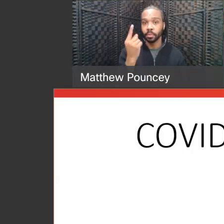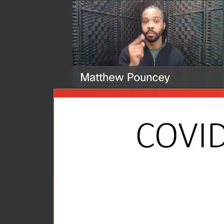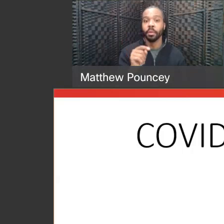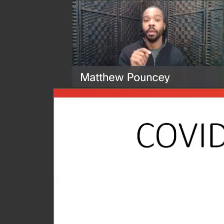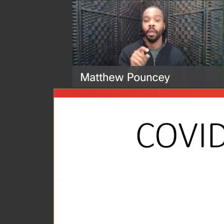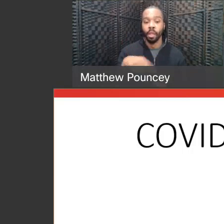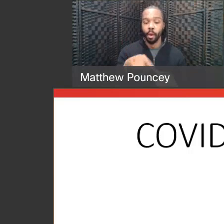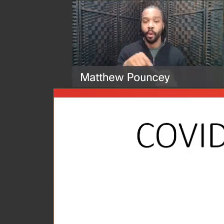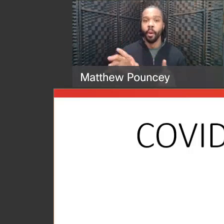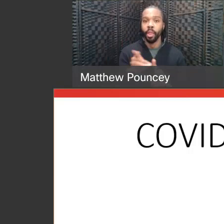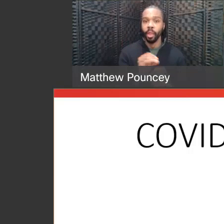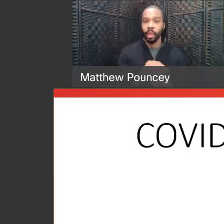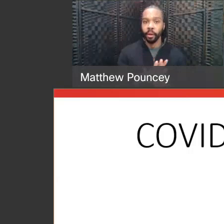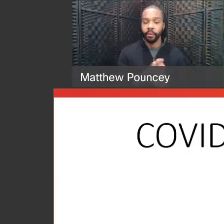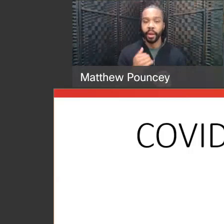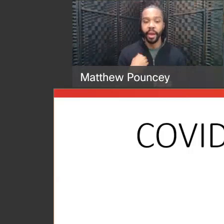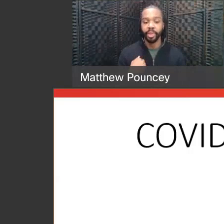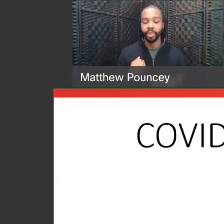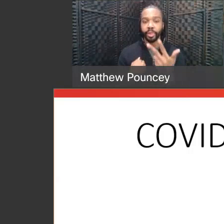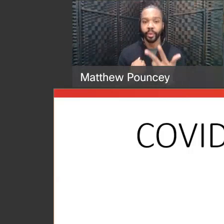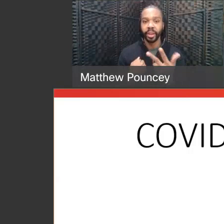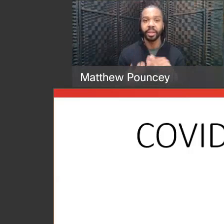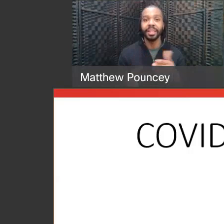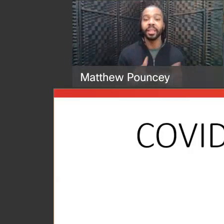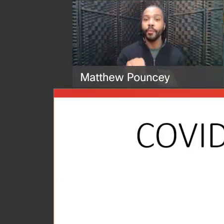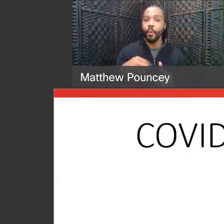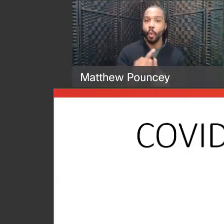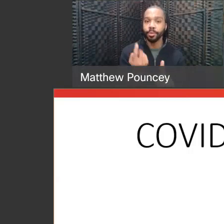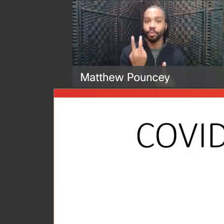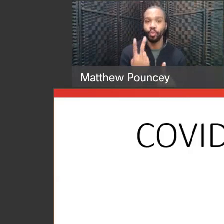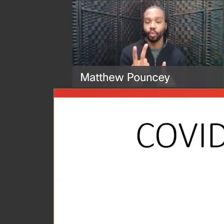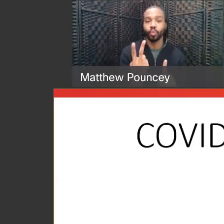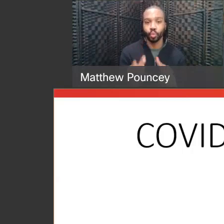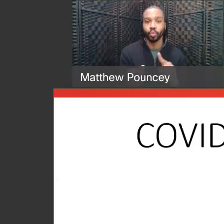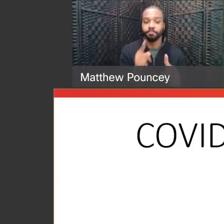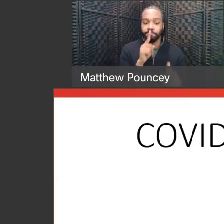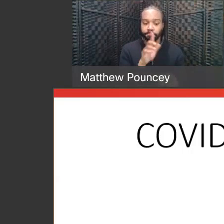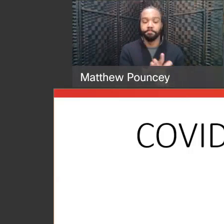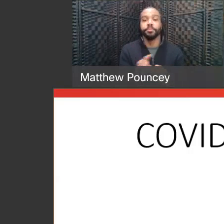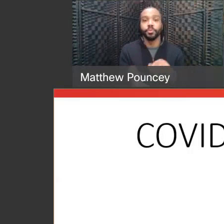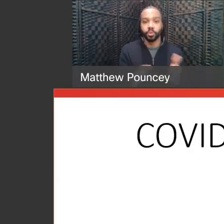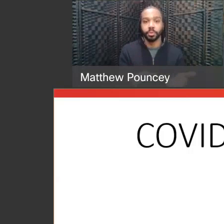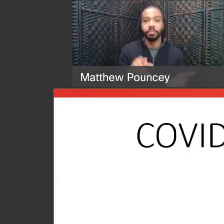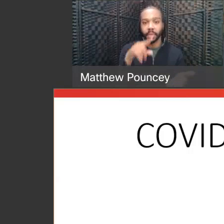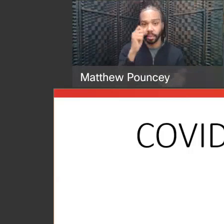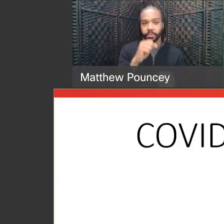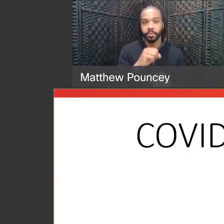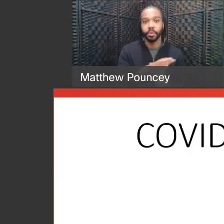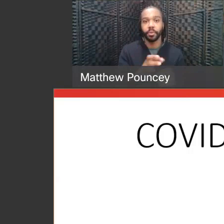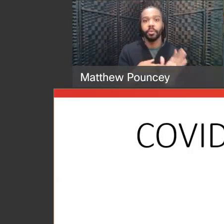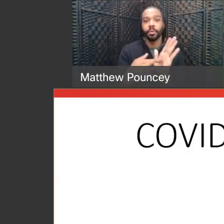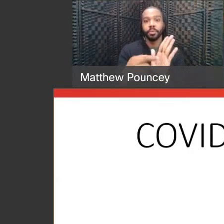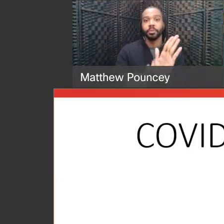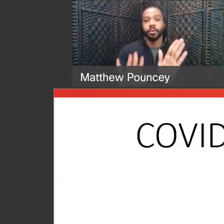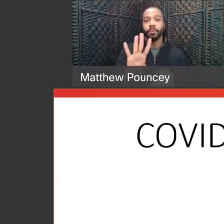have contracted COVID, we have had 3 deaths, but only 2 were confirmed as COVID-related deaths, representing about 4% of people